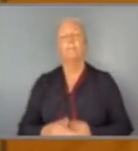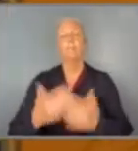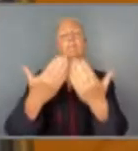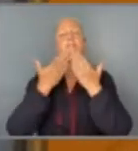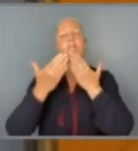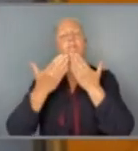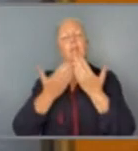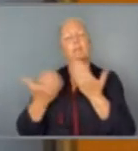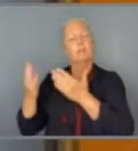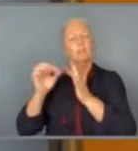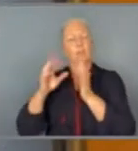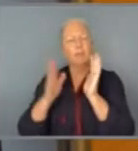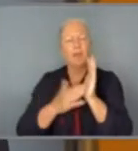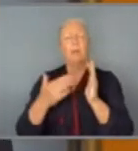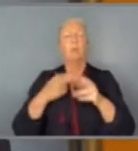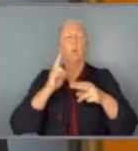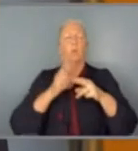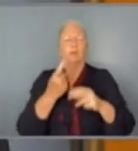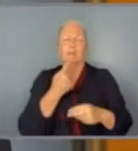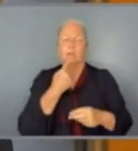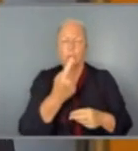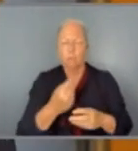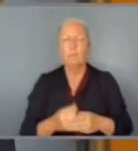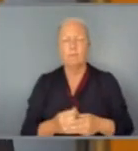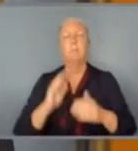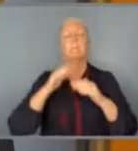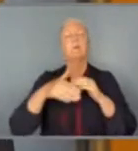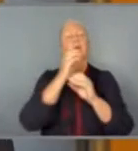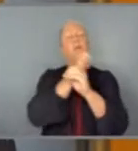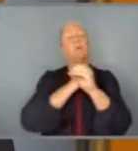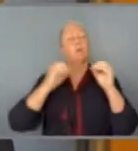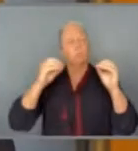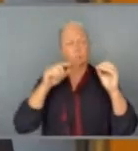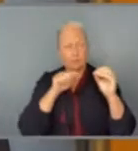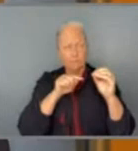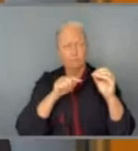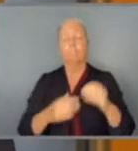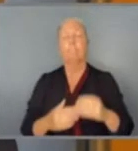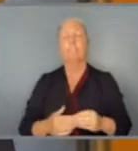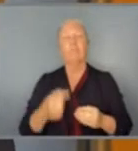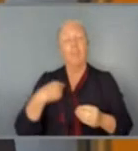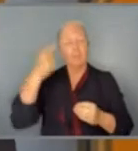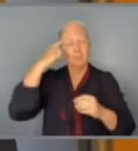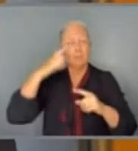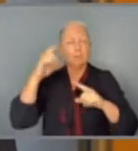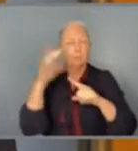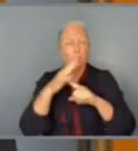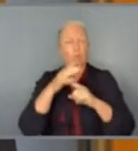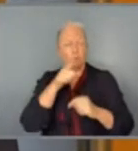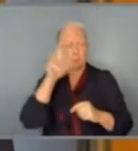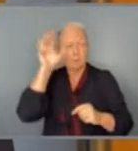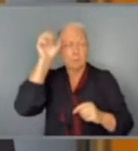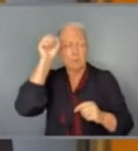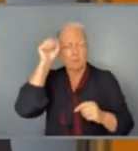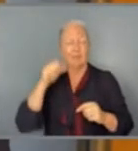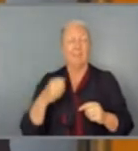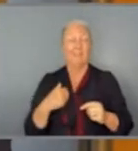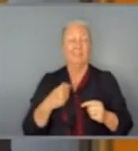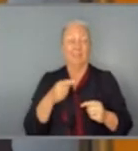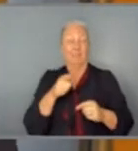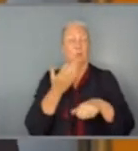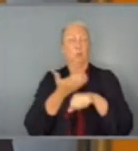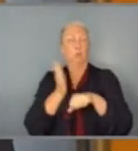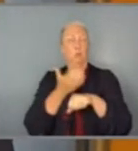from me. On Omicron, I think it's very important to remember that we've only known about this since